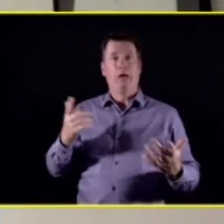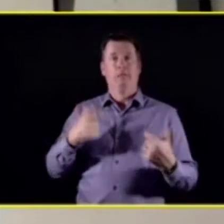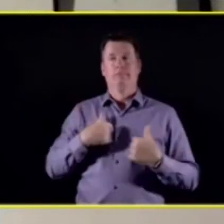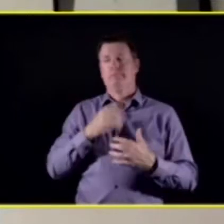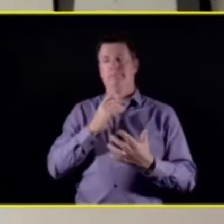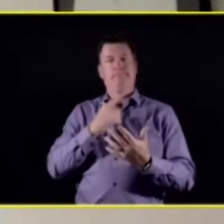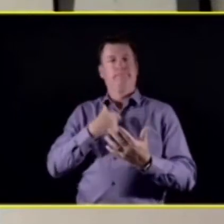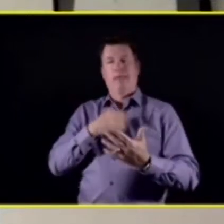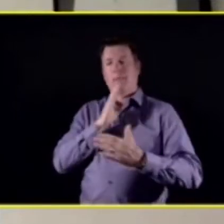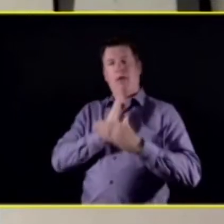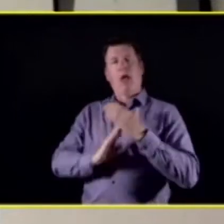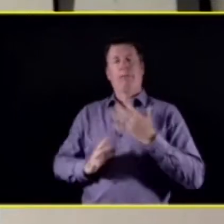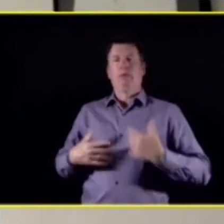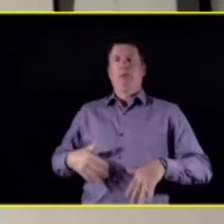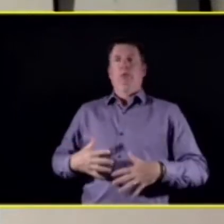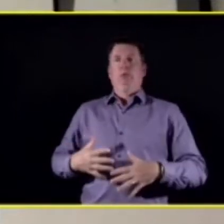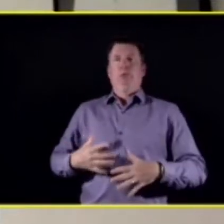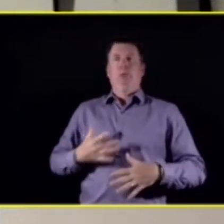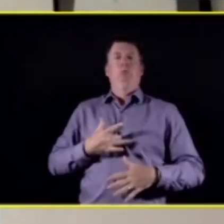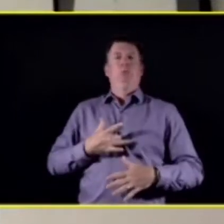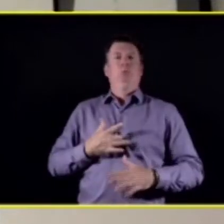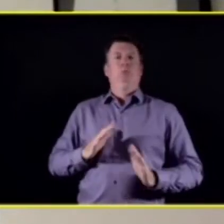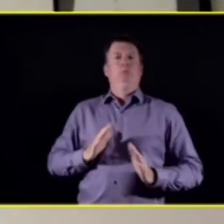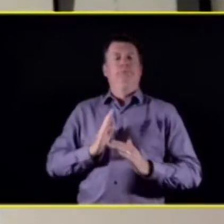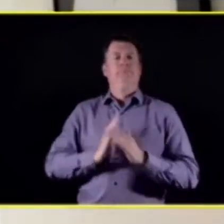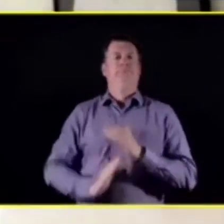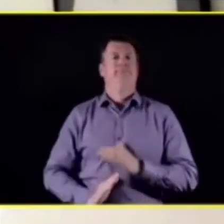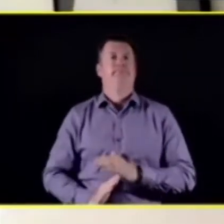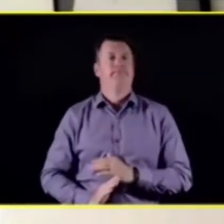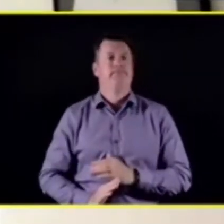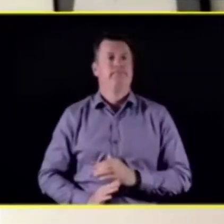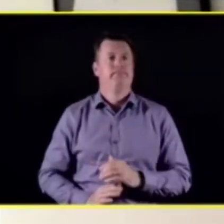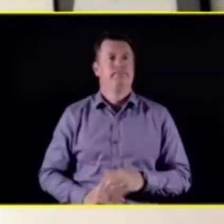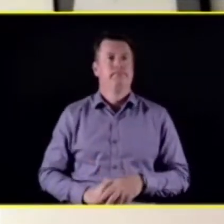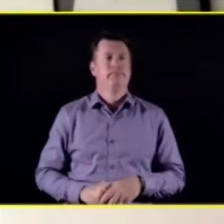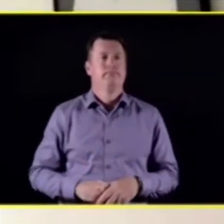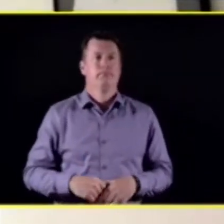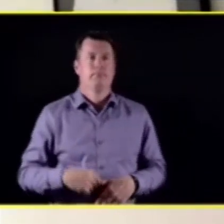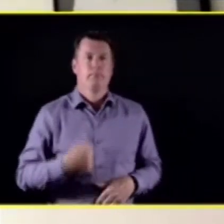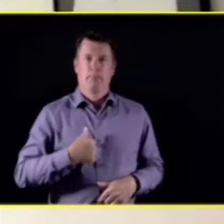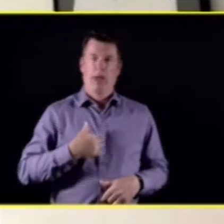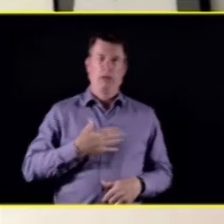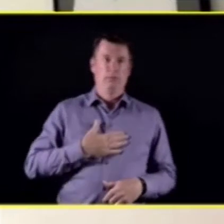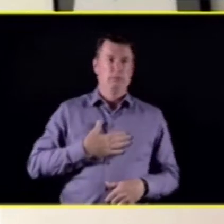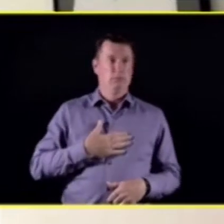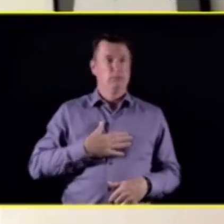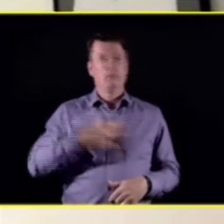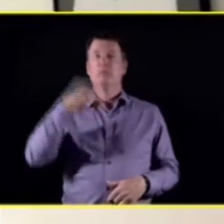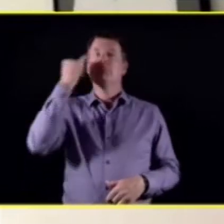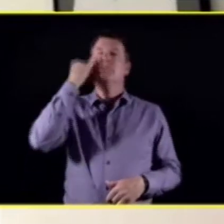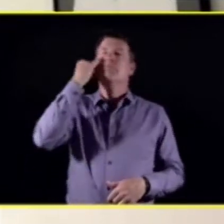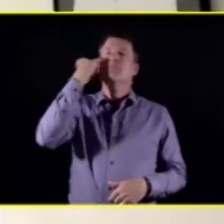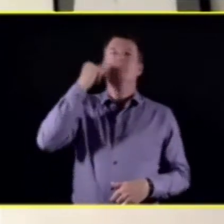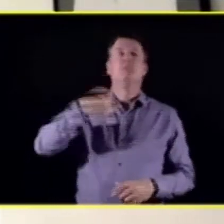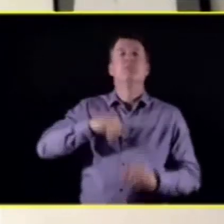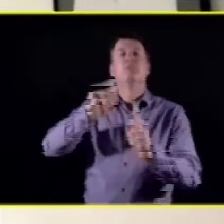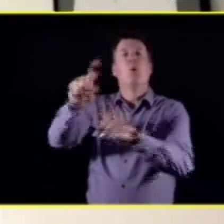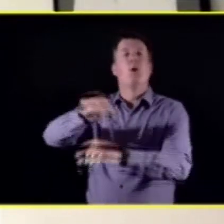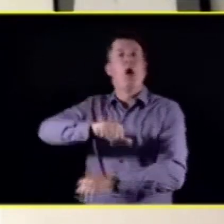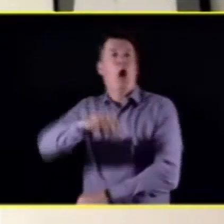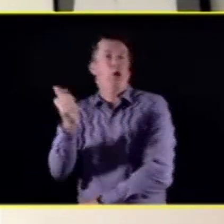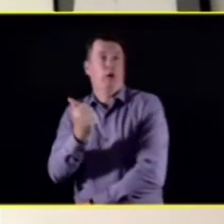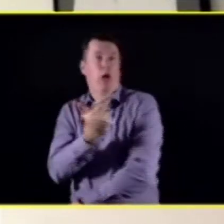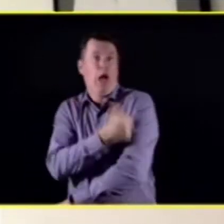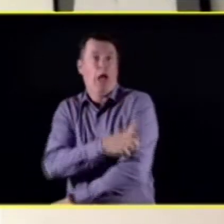another hospital that the outcome would have been the same. I really believe that the care I got at Strong